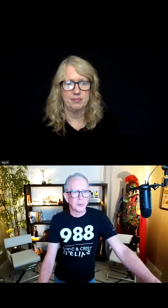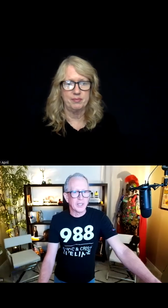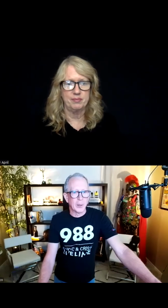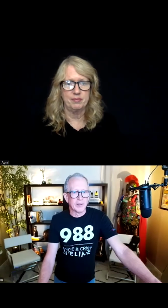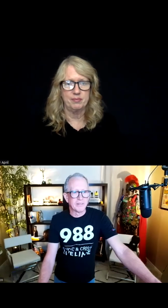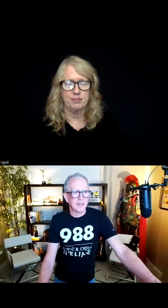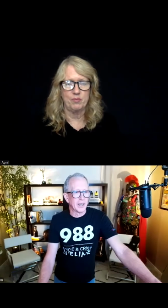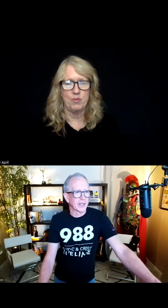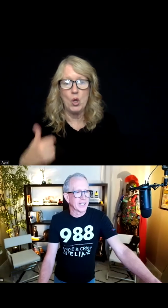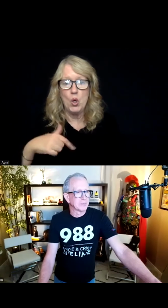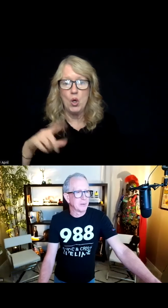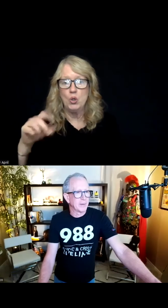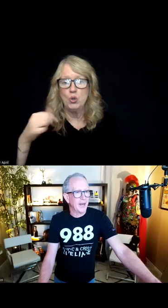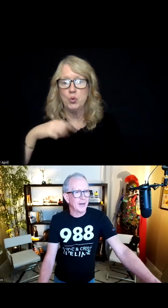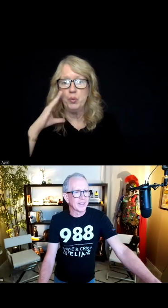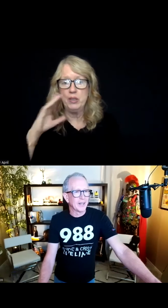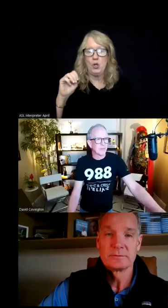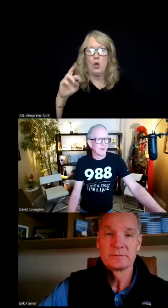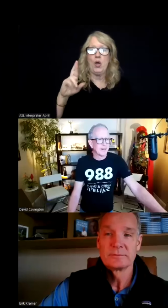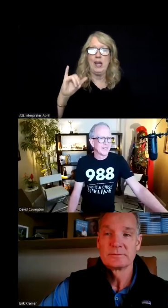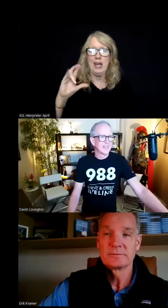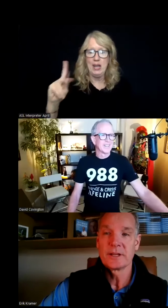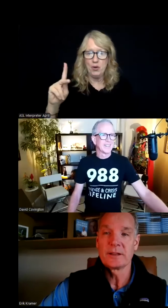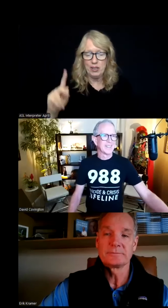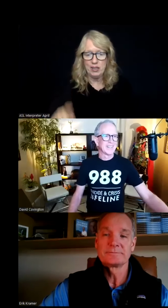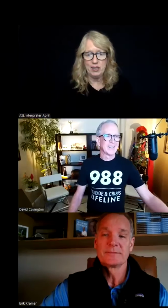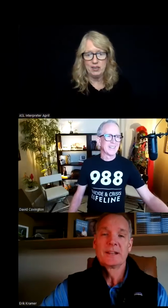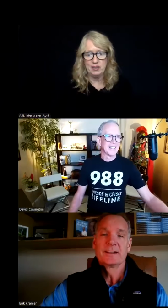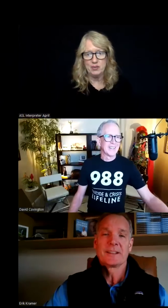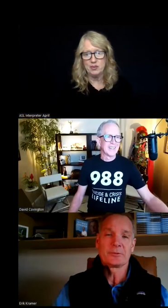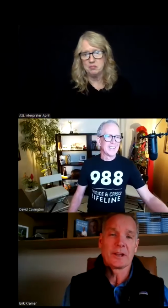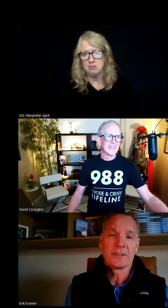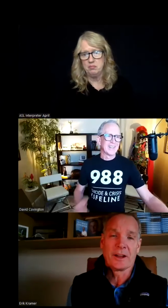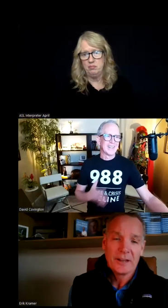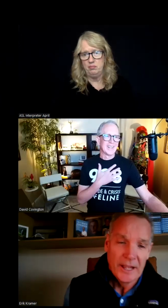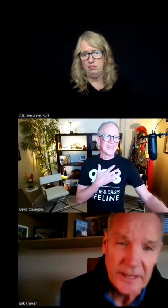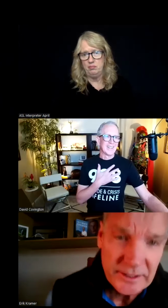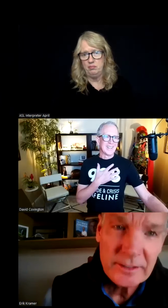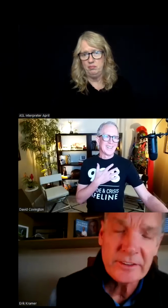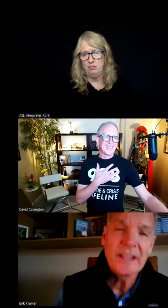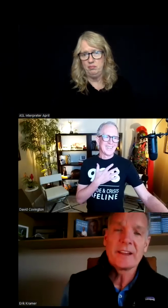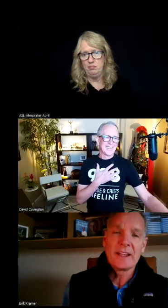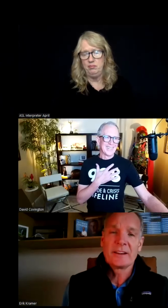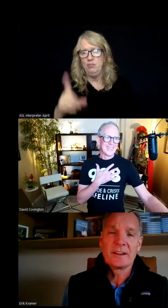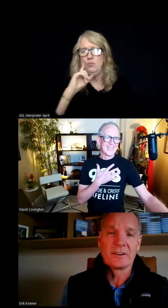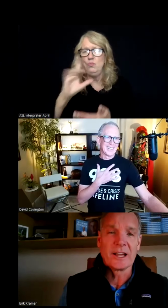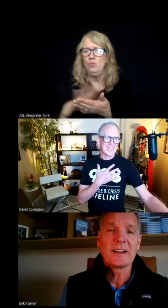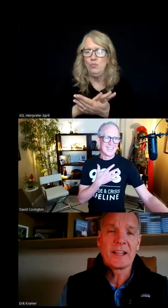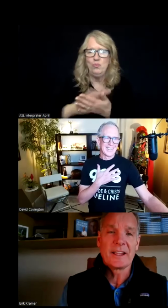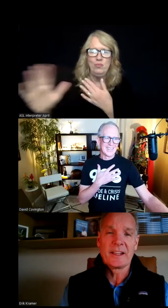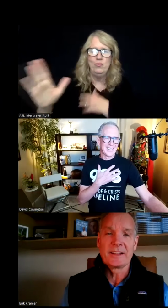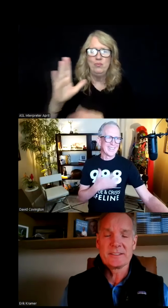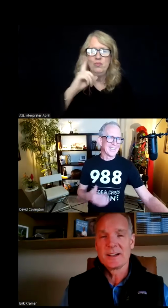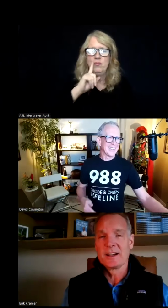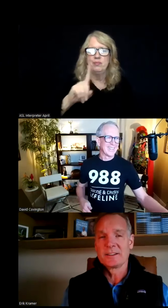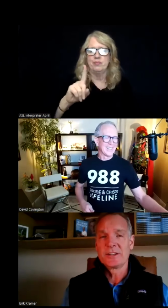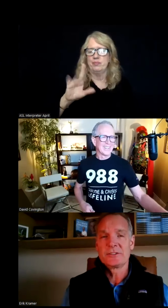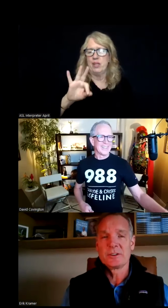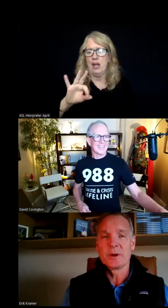Kristen, do we know if Eric has been? Eric, there you are. Okay, that's what I thought. Hey, nice 88 or